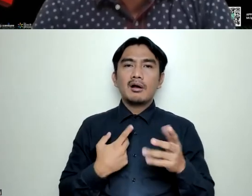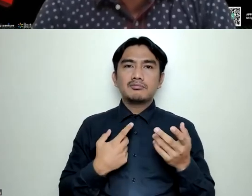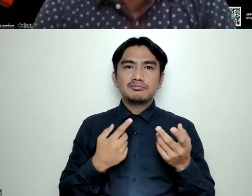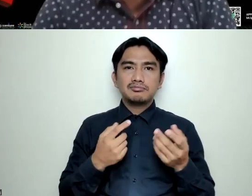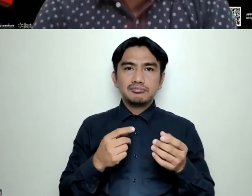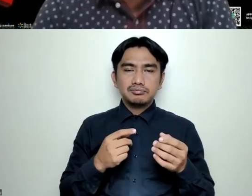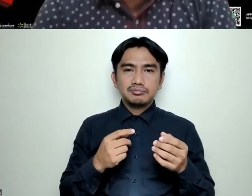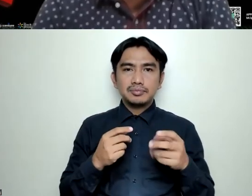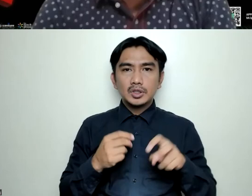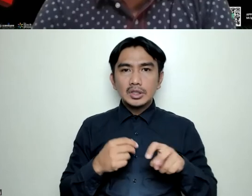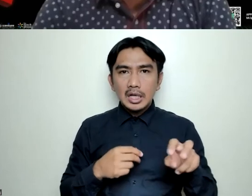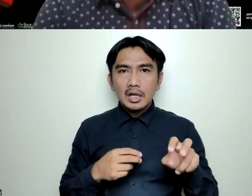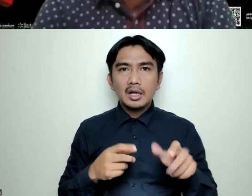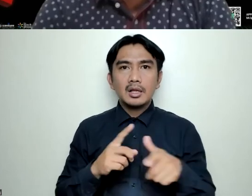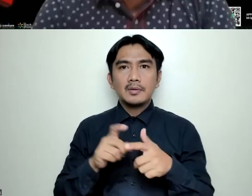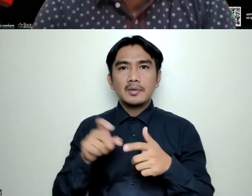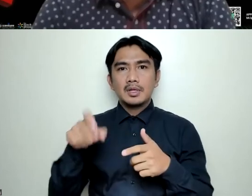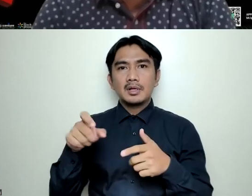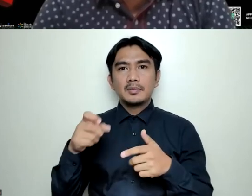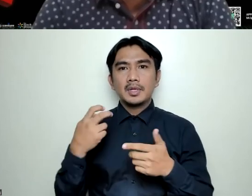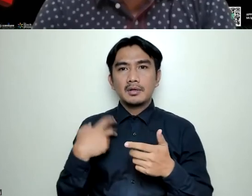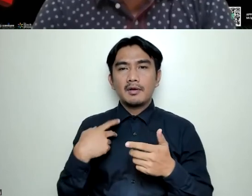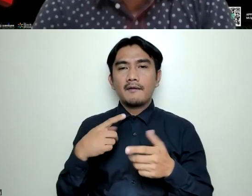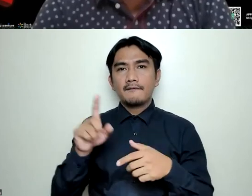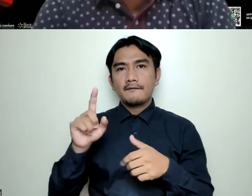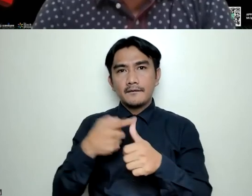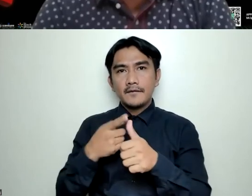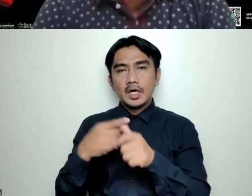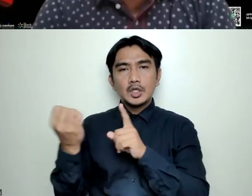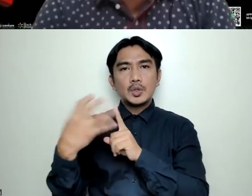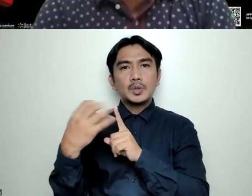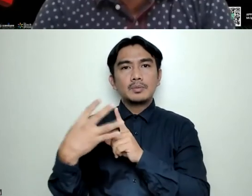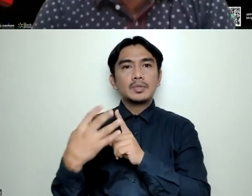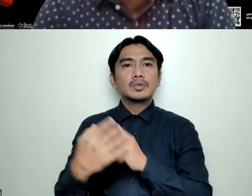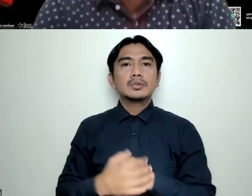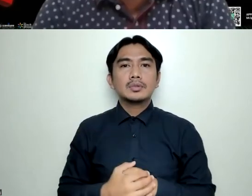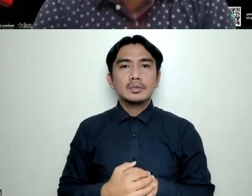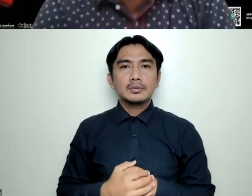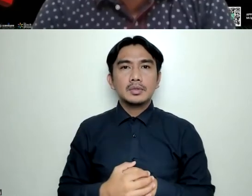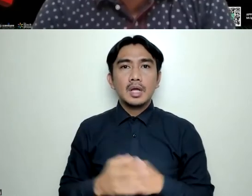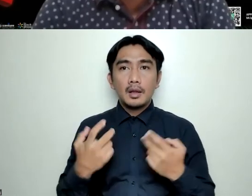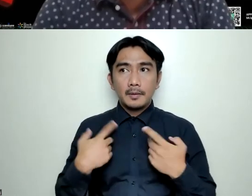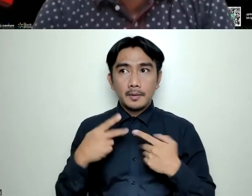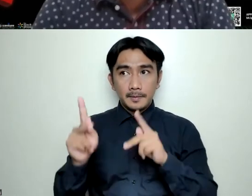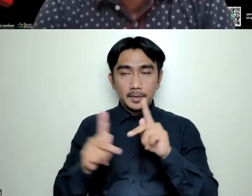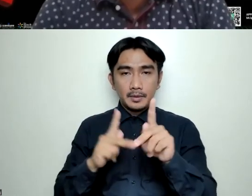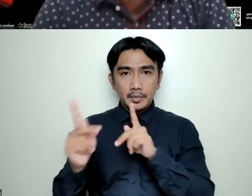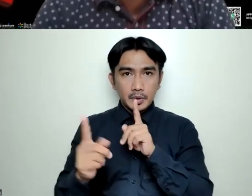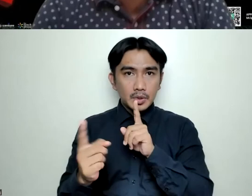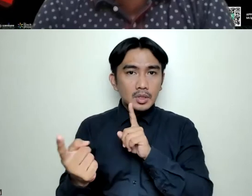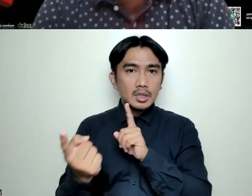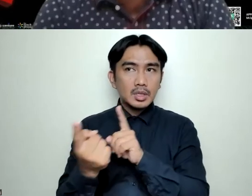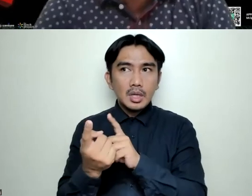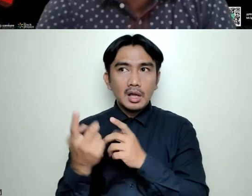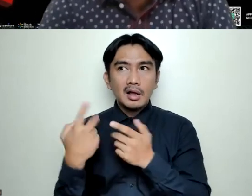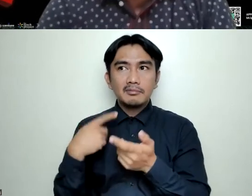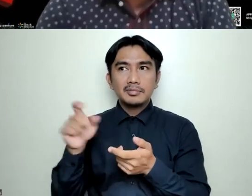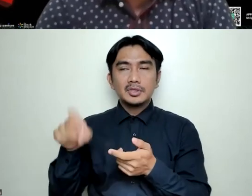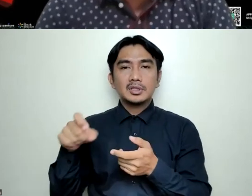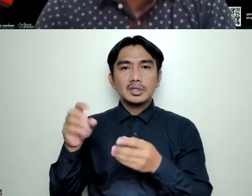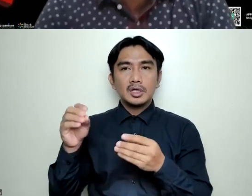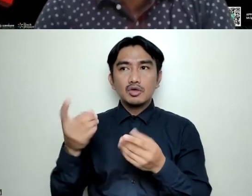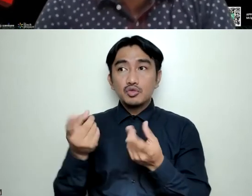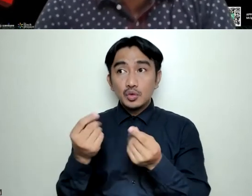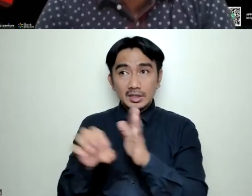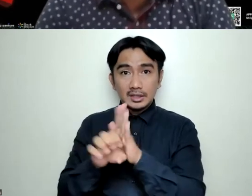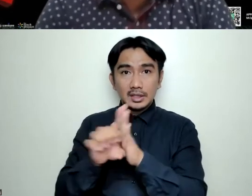incubated, because many times no, the people that you approach, they also have they're also doing their own things. For example, Ms. Camille, obviously